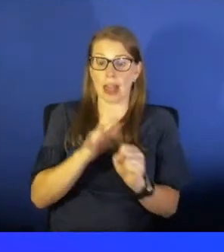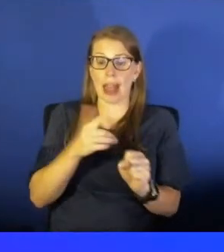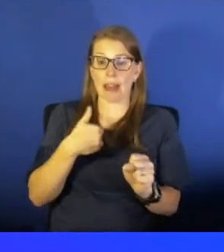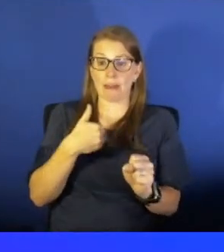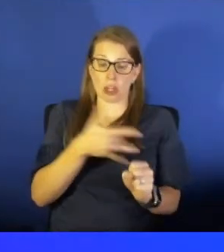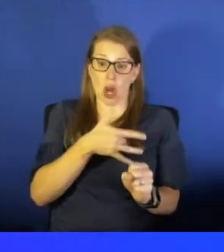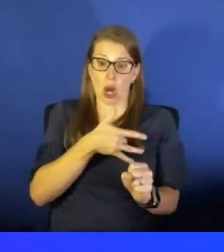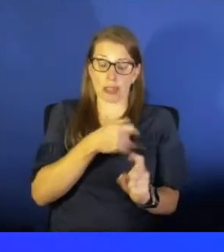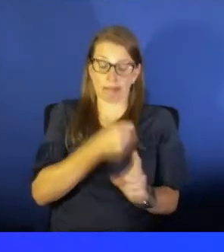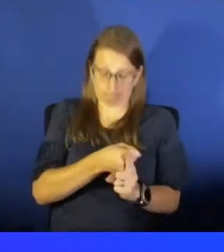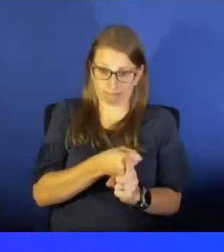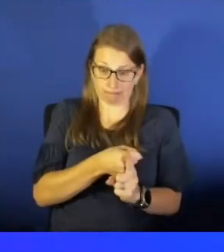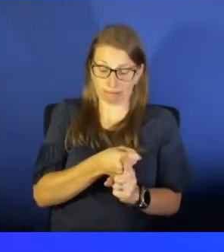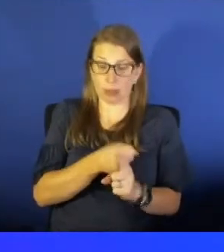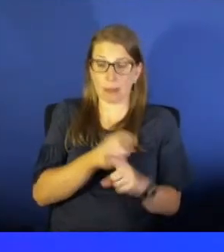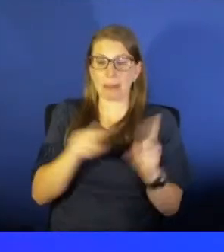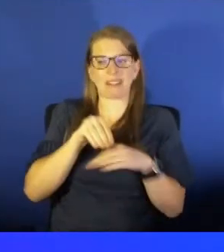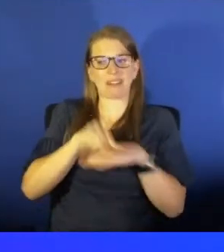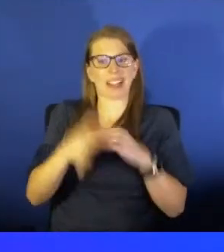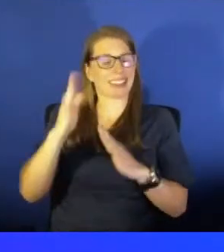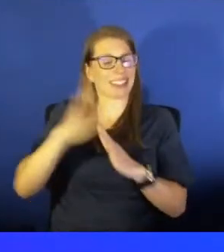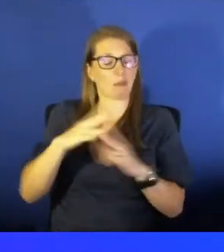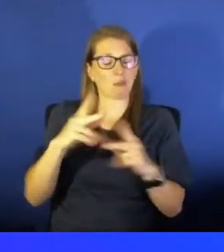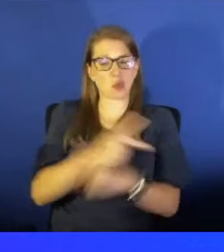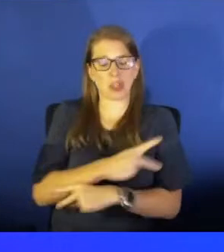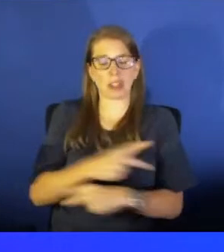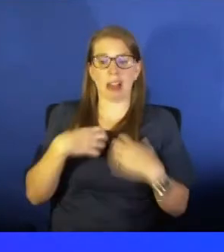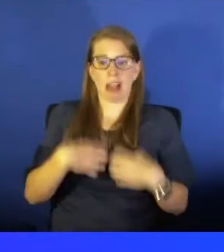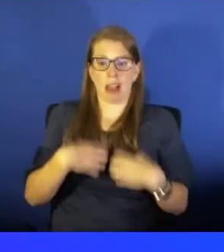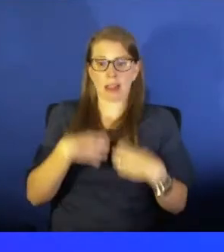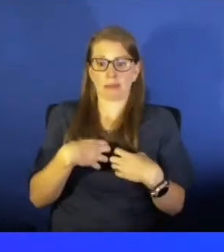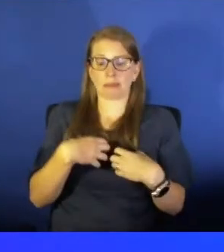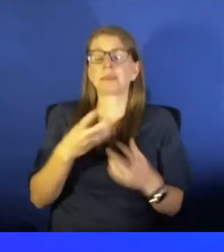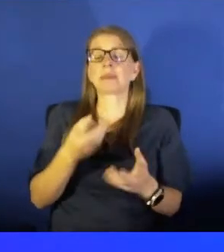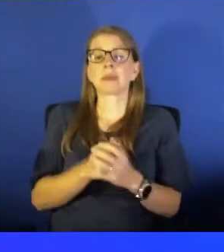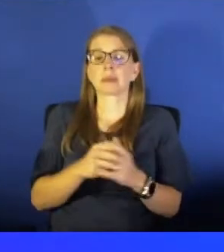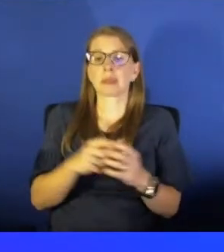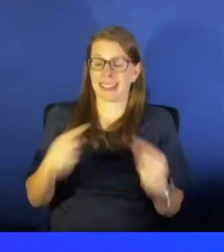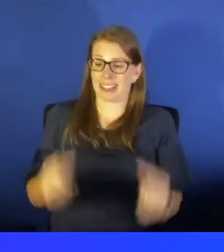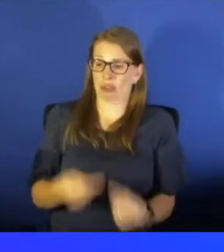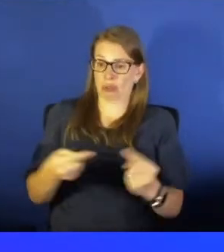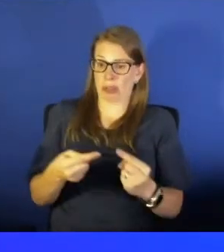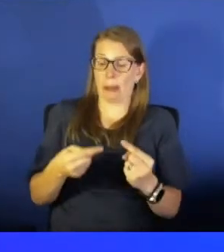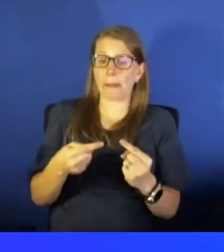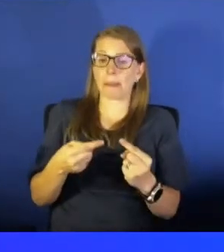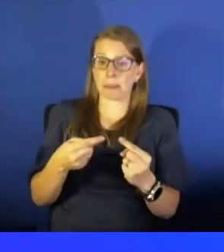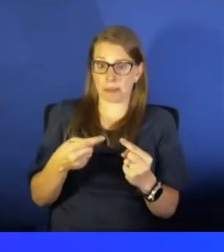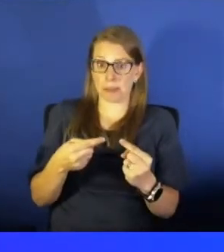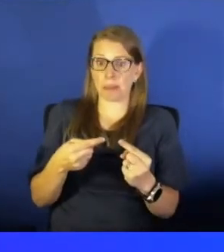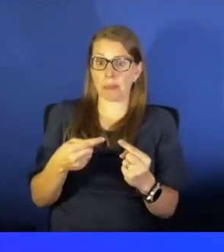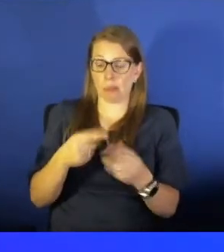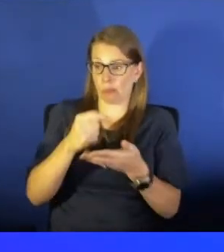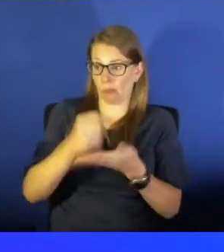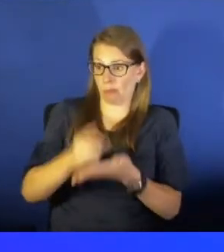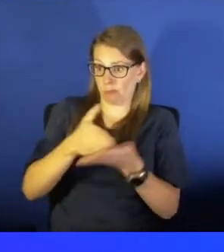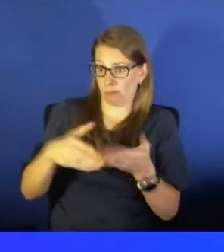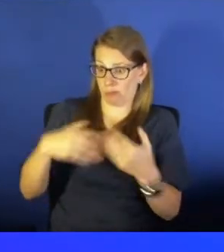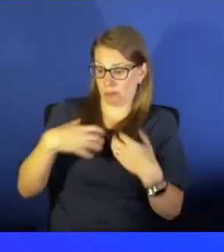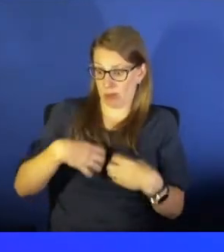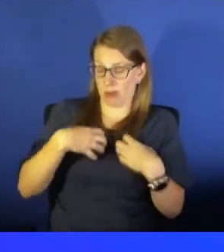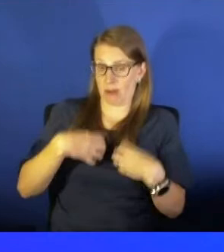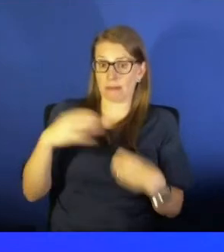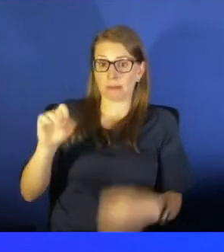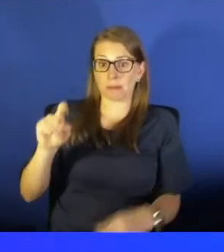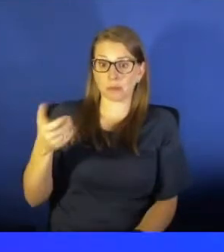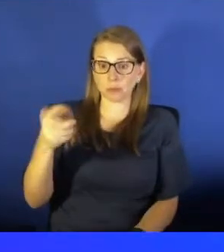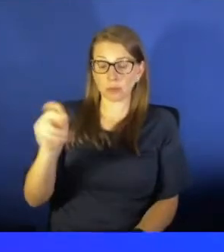the lung. And because there's such a lung injury, the problem we run into is that in order to treat somebody's lungs and get oxygen into them, you have to